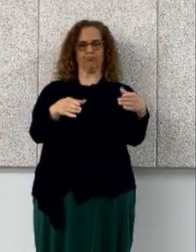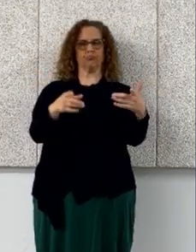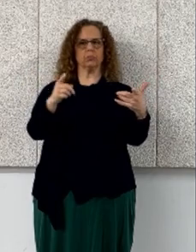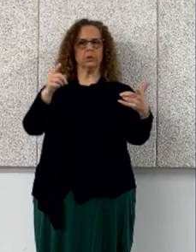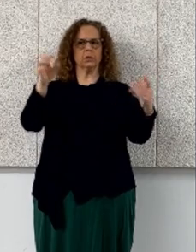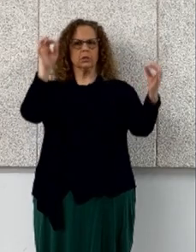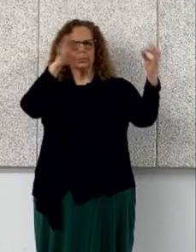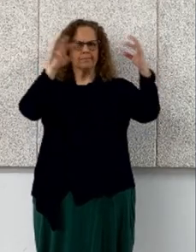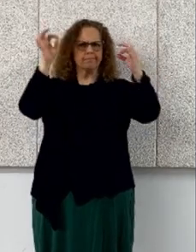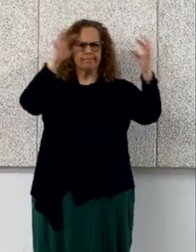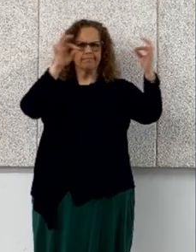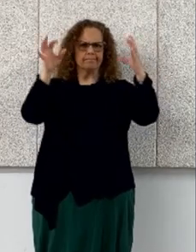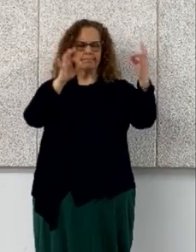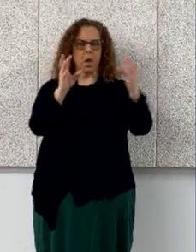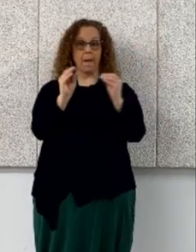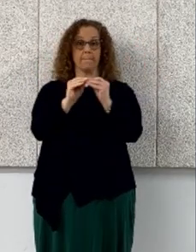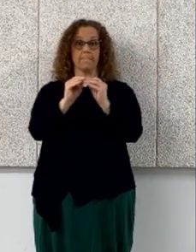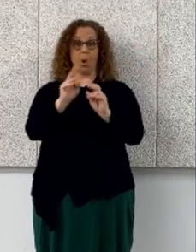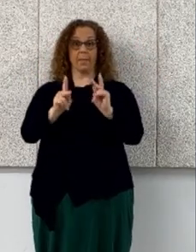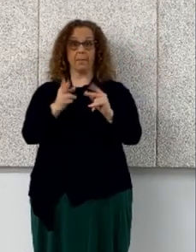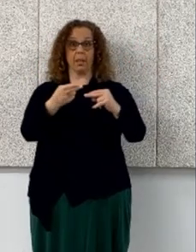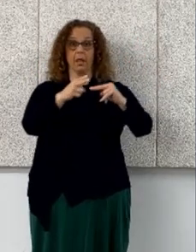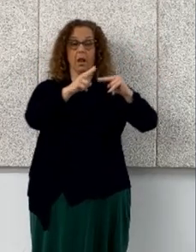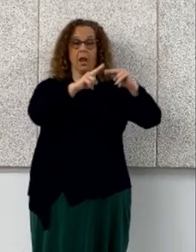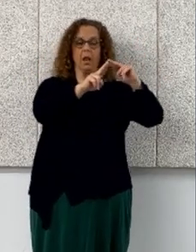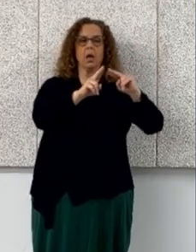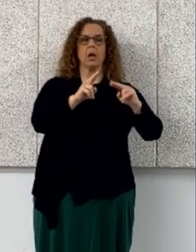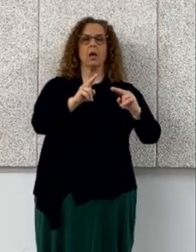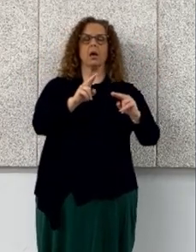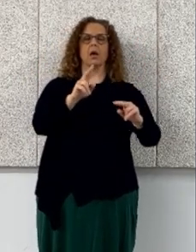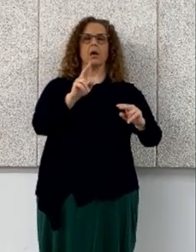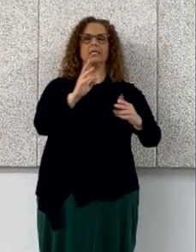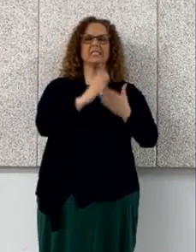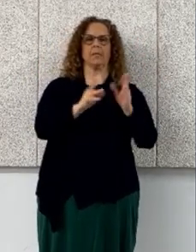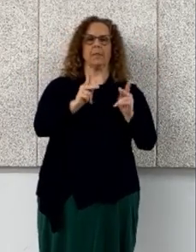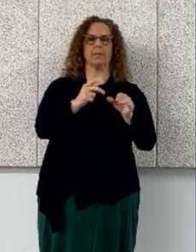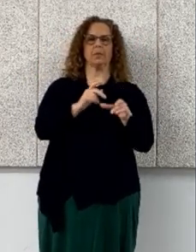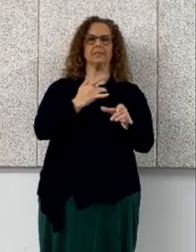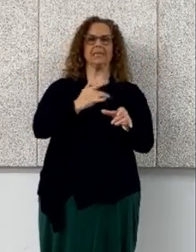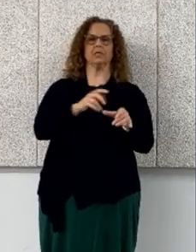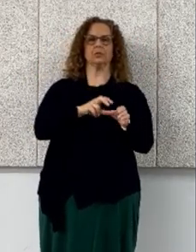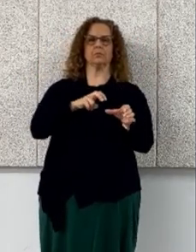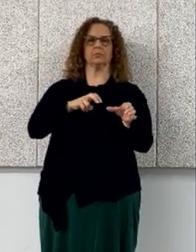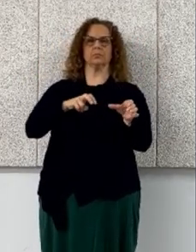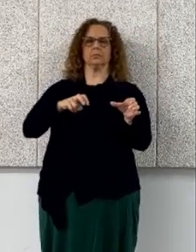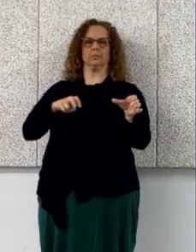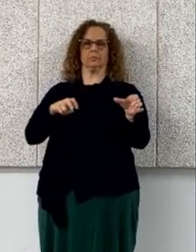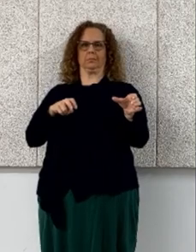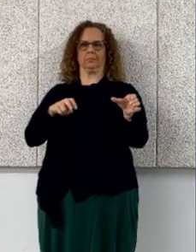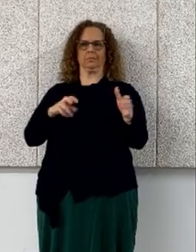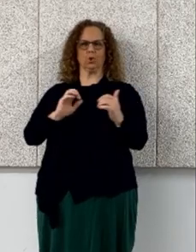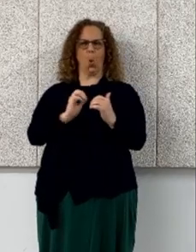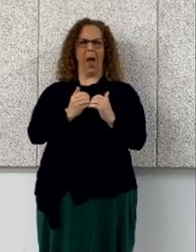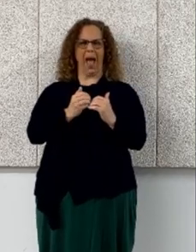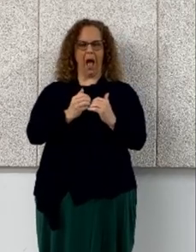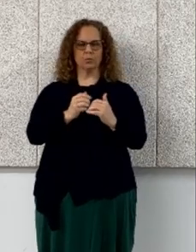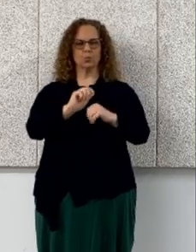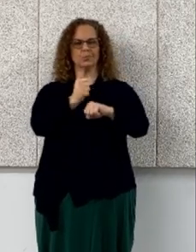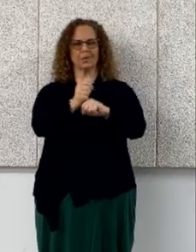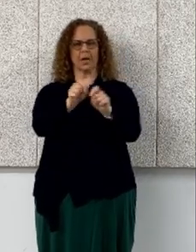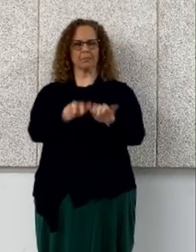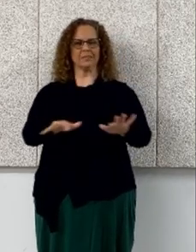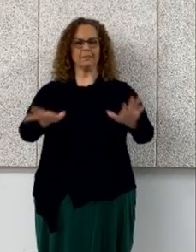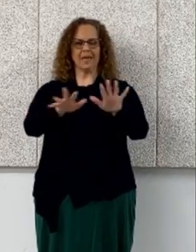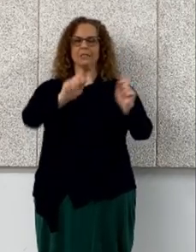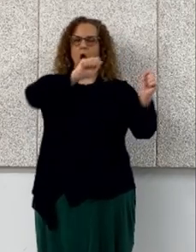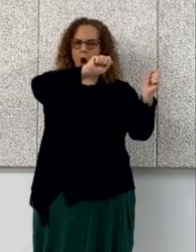as you start to have more people, people are shyer to put their views forward. So how you can still create the space where everyone on the team can still